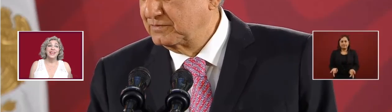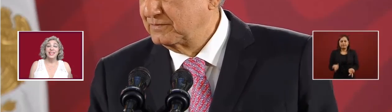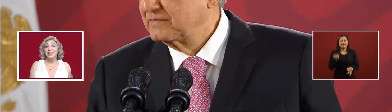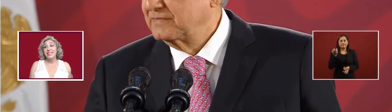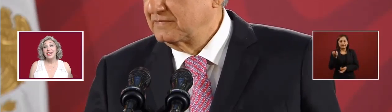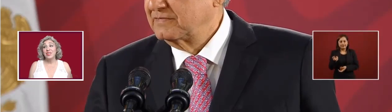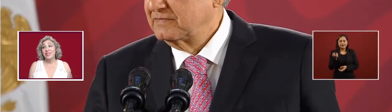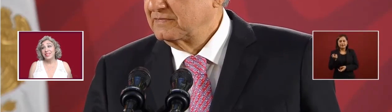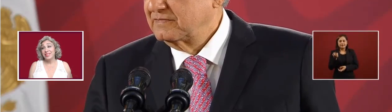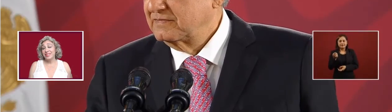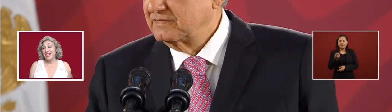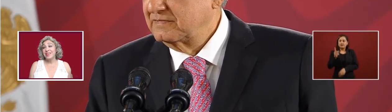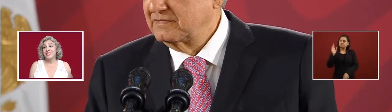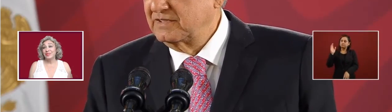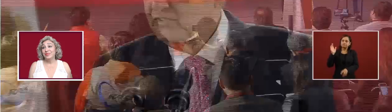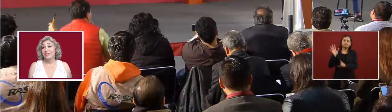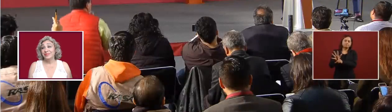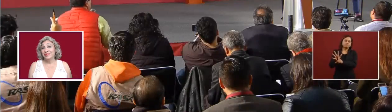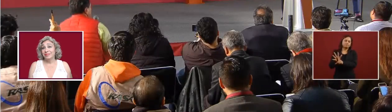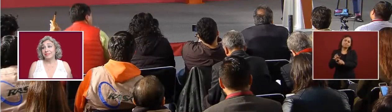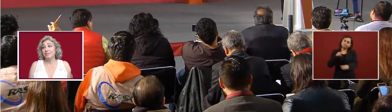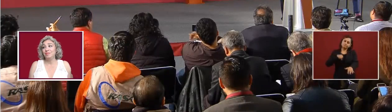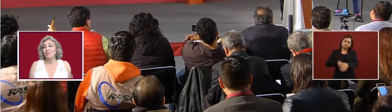and then they'd go in jail